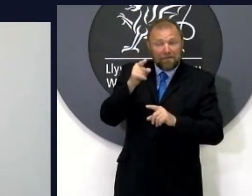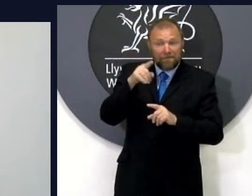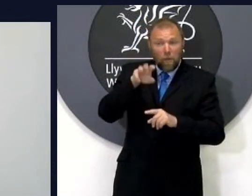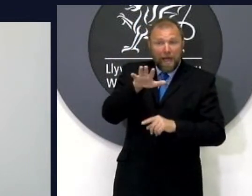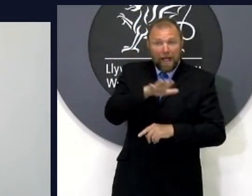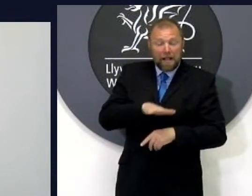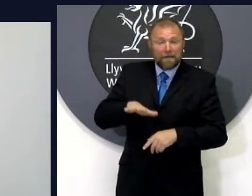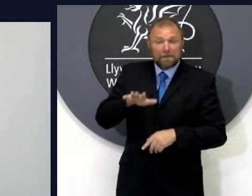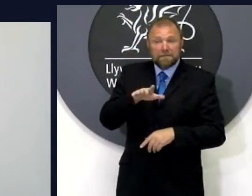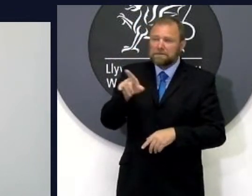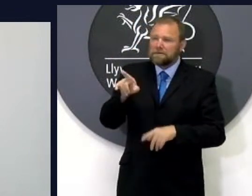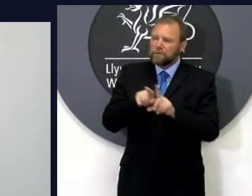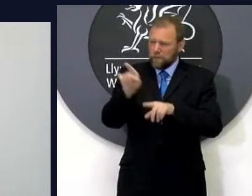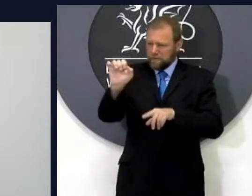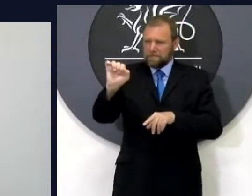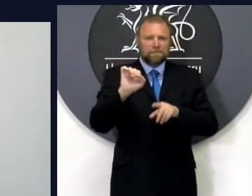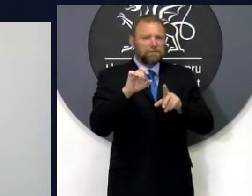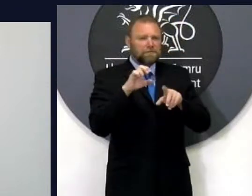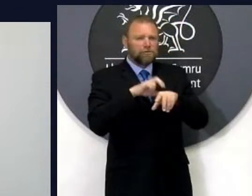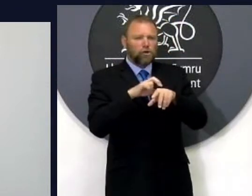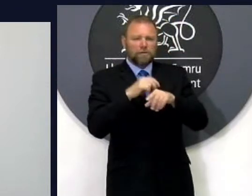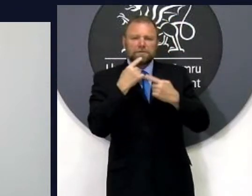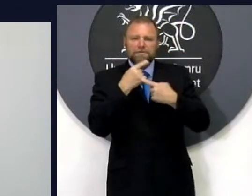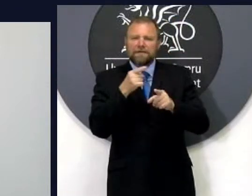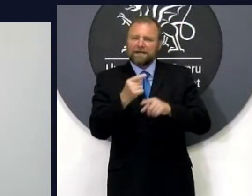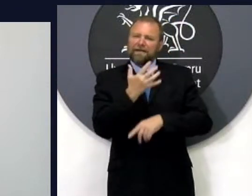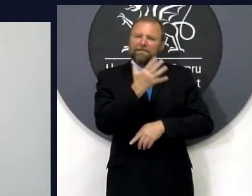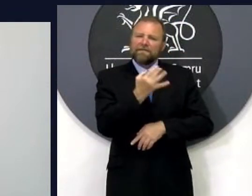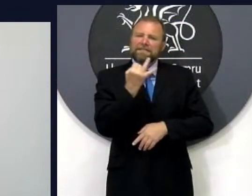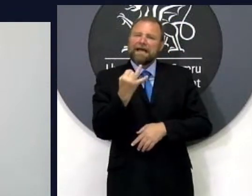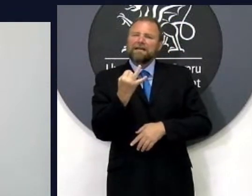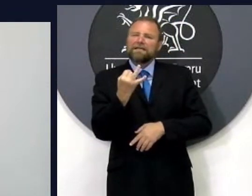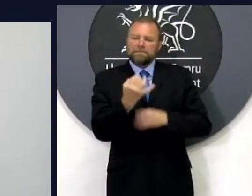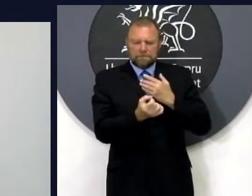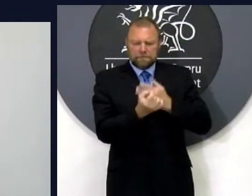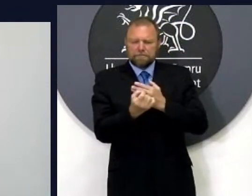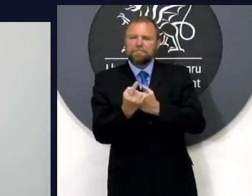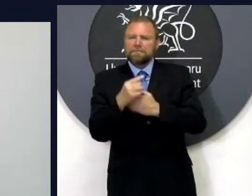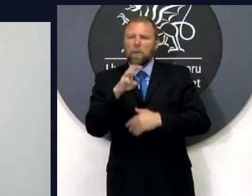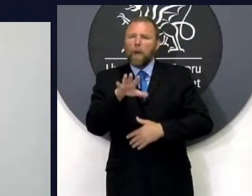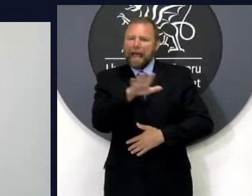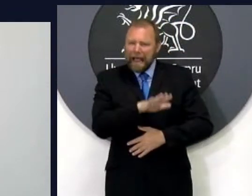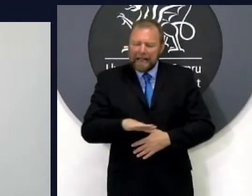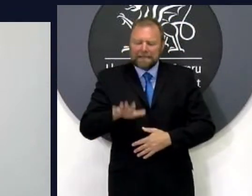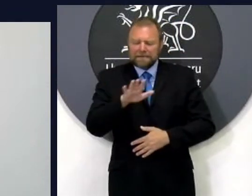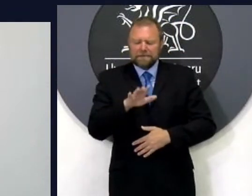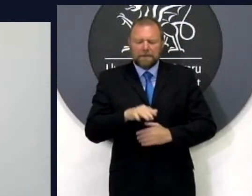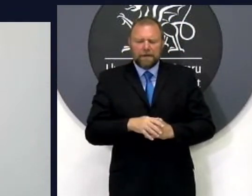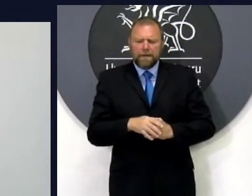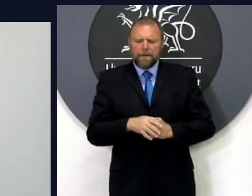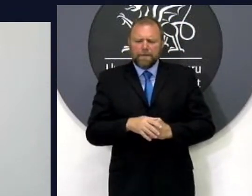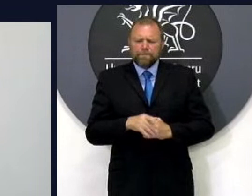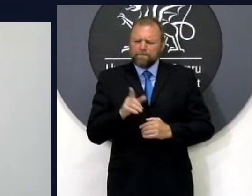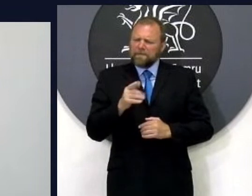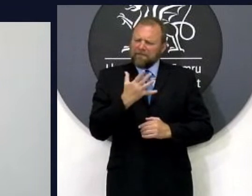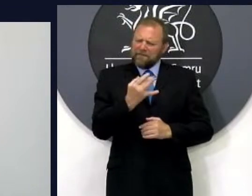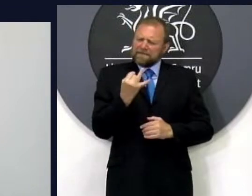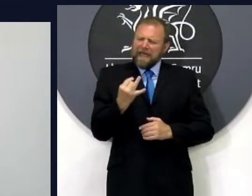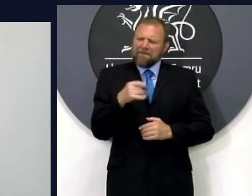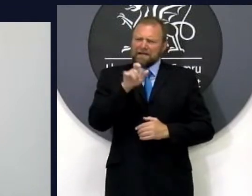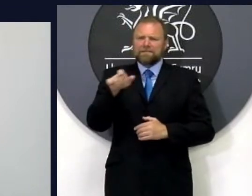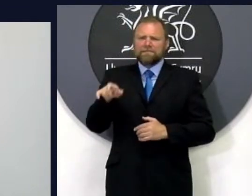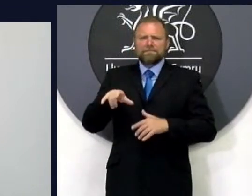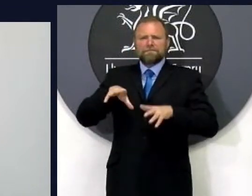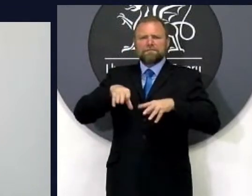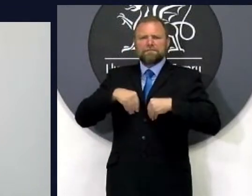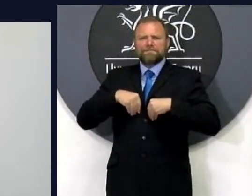now 57 cases of the Indian variant in Wales. Would you be able to give us some idea, I appreciate the numbers are small, but of